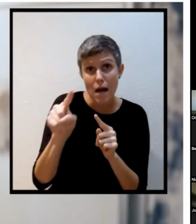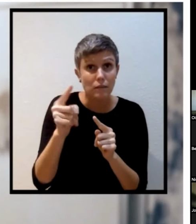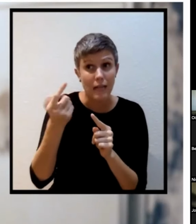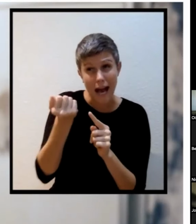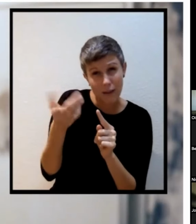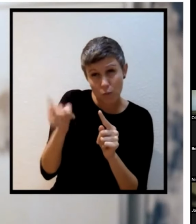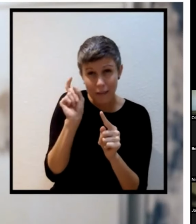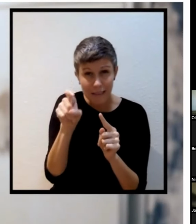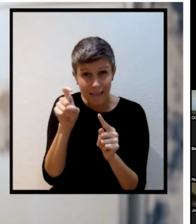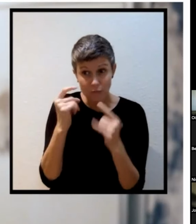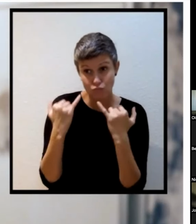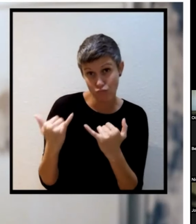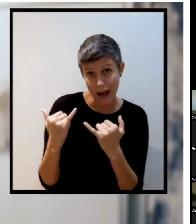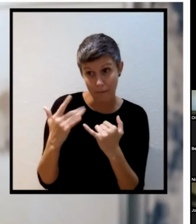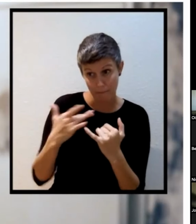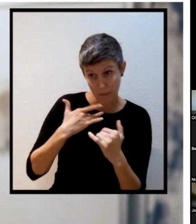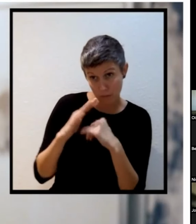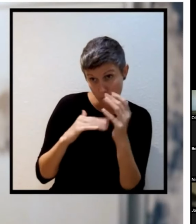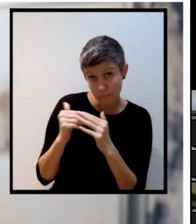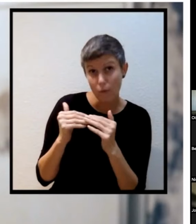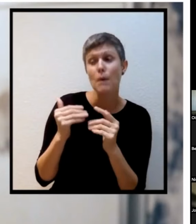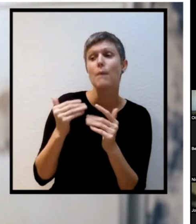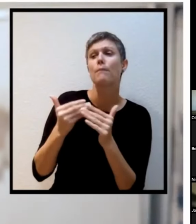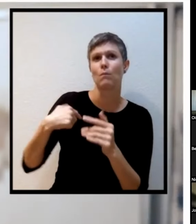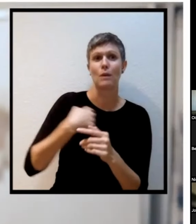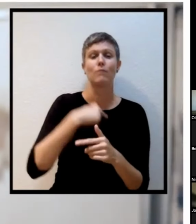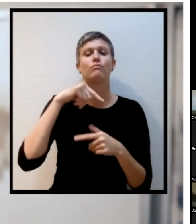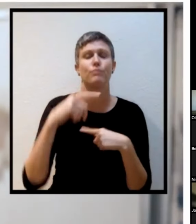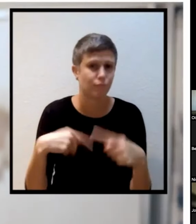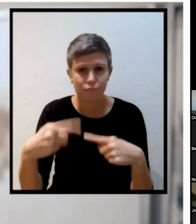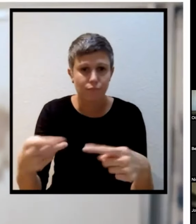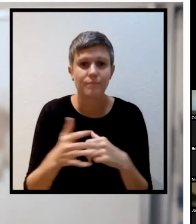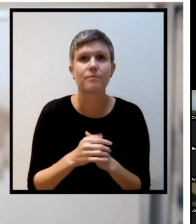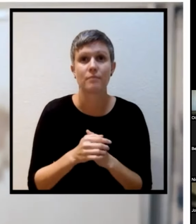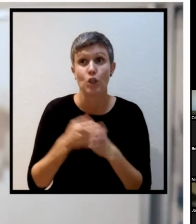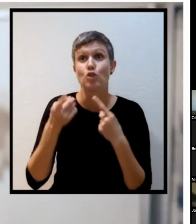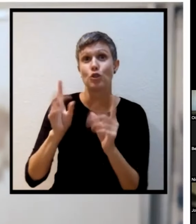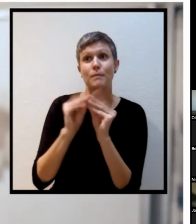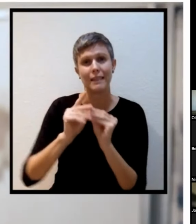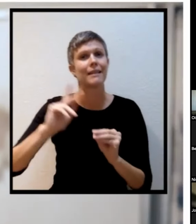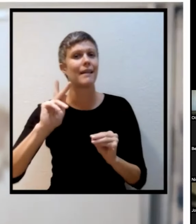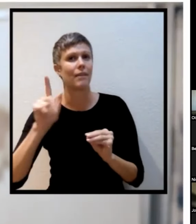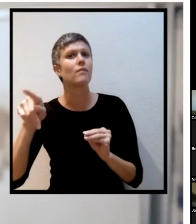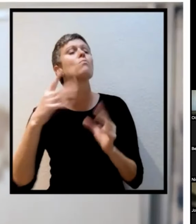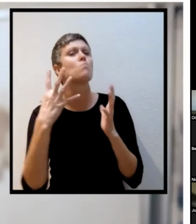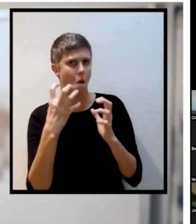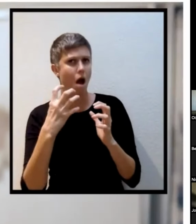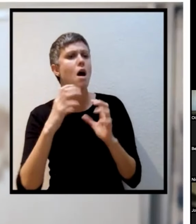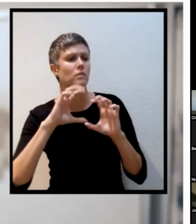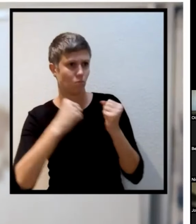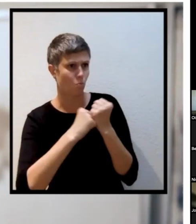there's anything he needed to feel comfortable before they started talking. During their meeting, Keith said he wanted to participate in a support